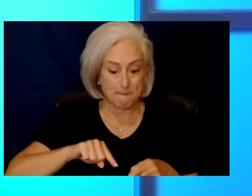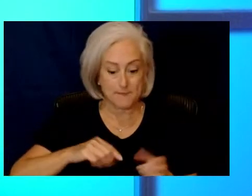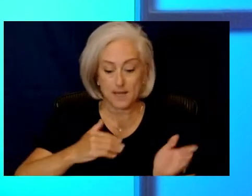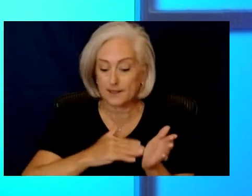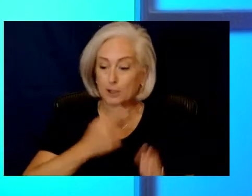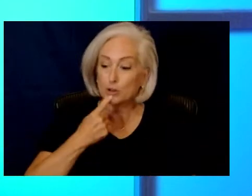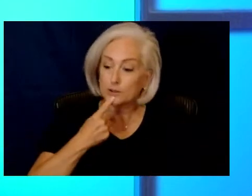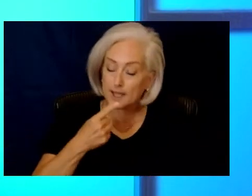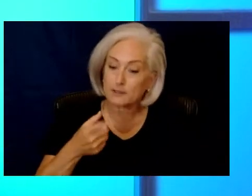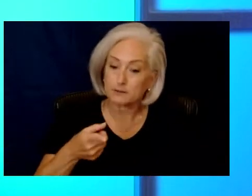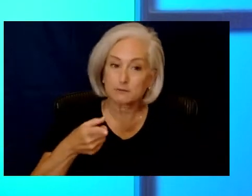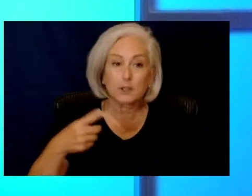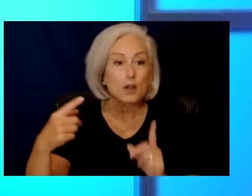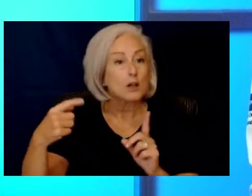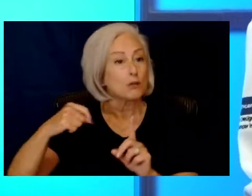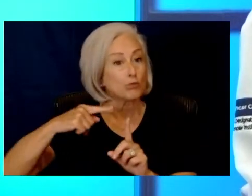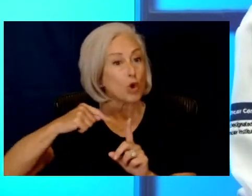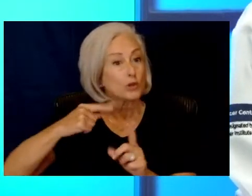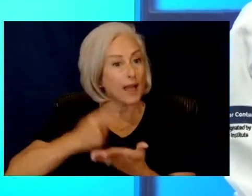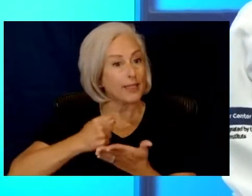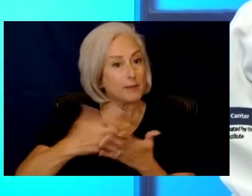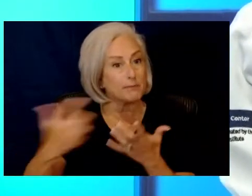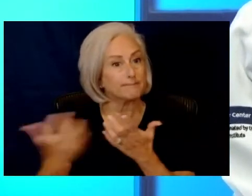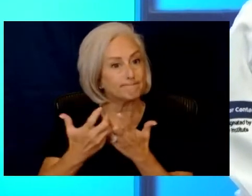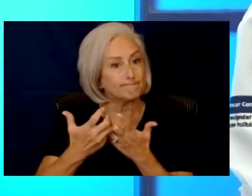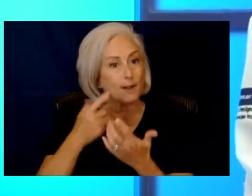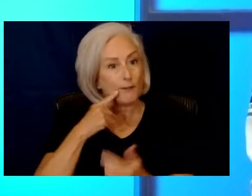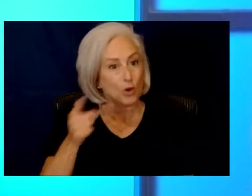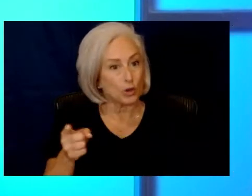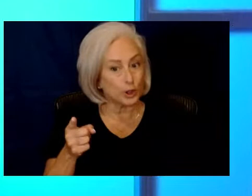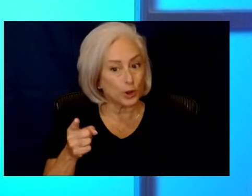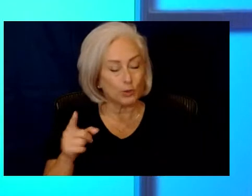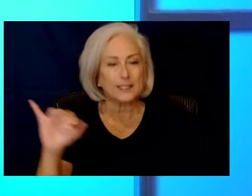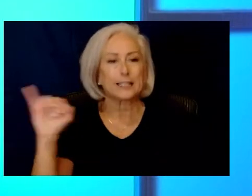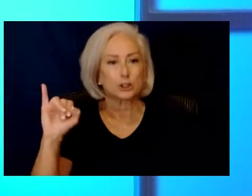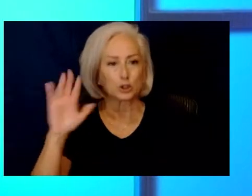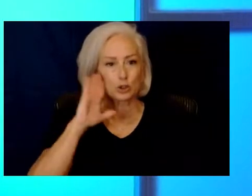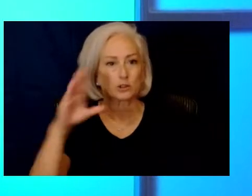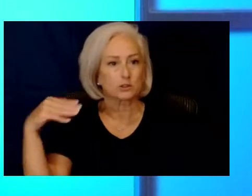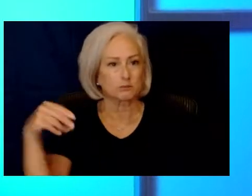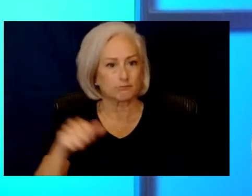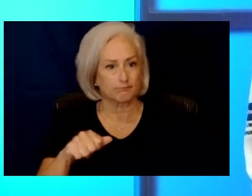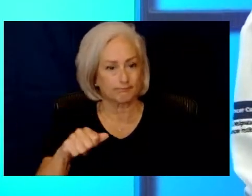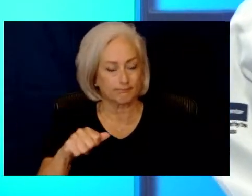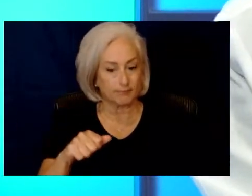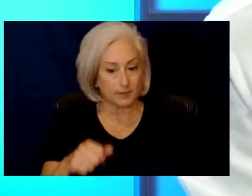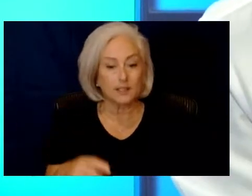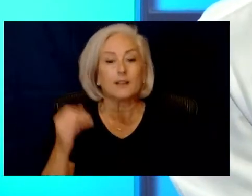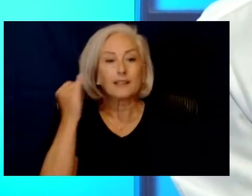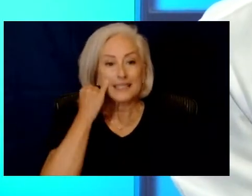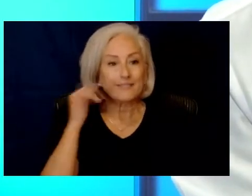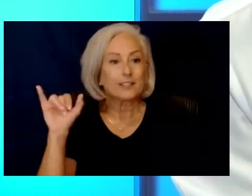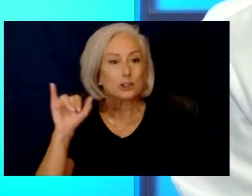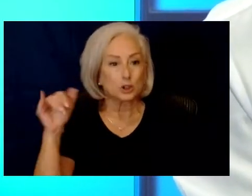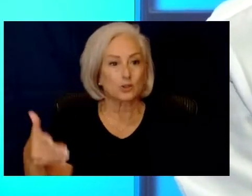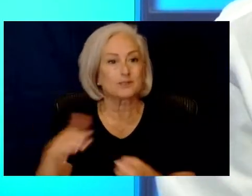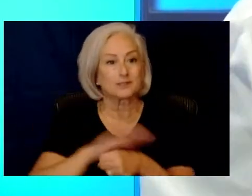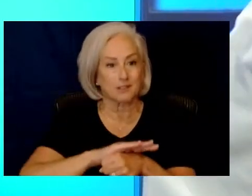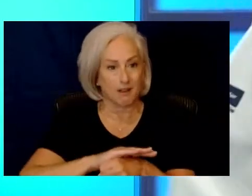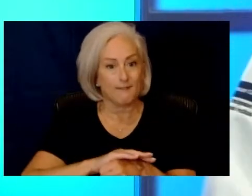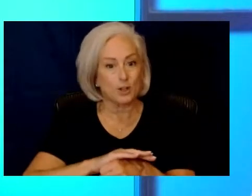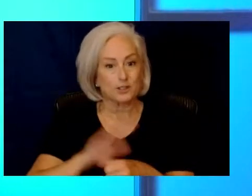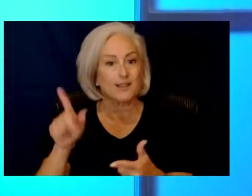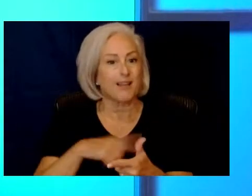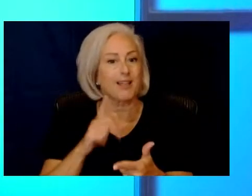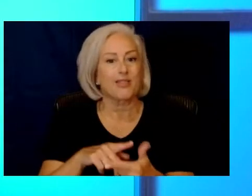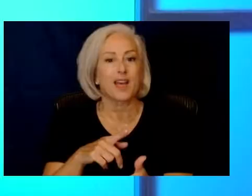is the right treatment for you, insurance should be able to cover that. And so if insurance covers the treatment, then really the cost of the patient should